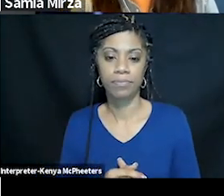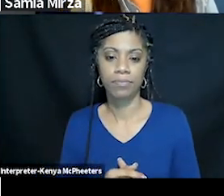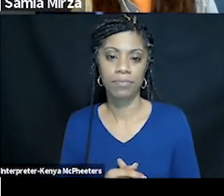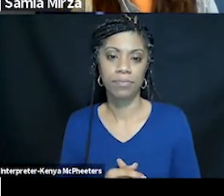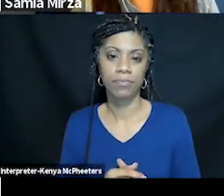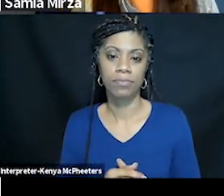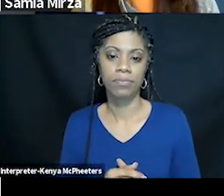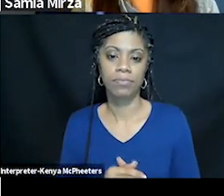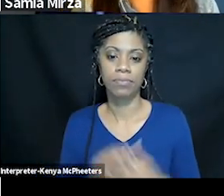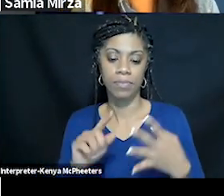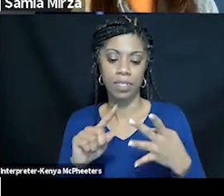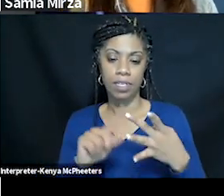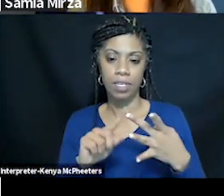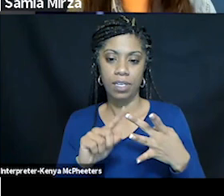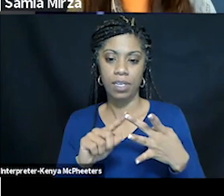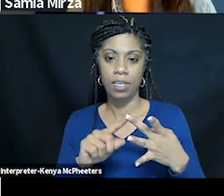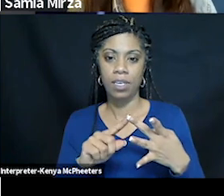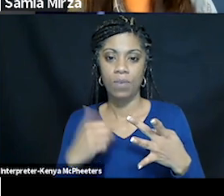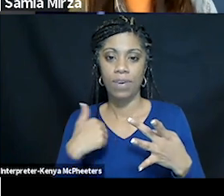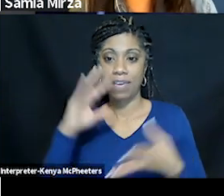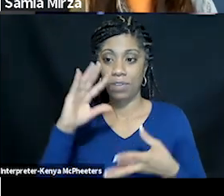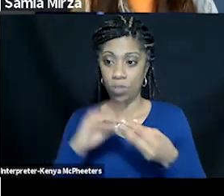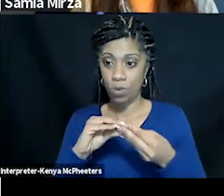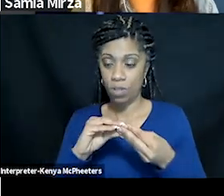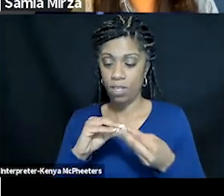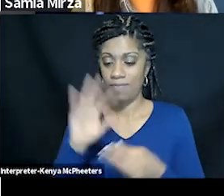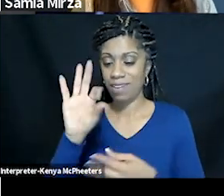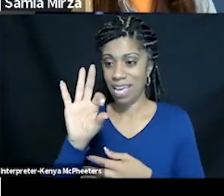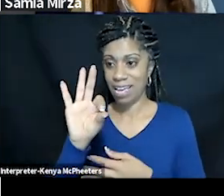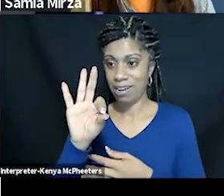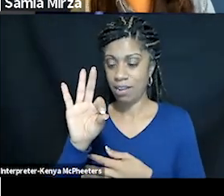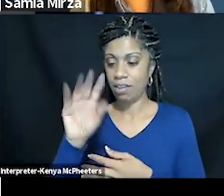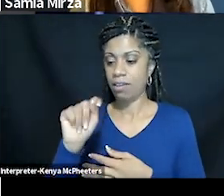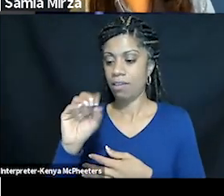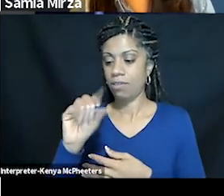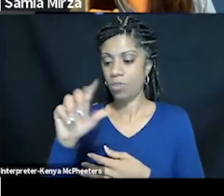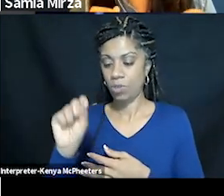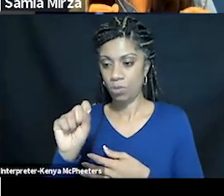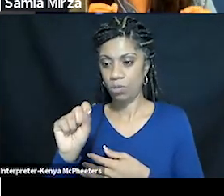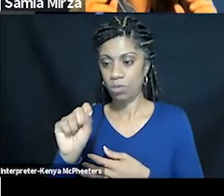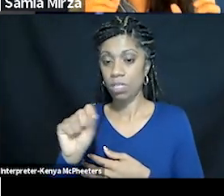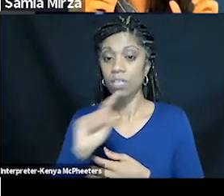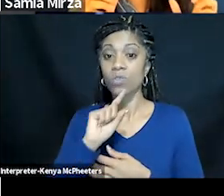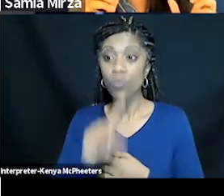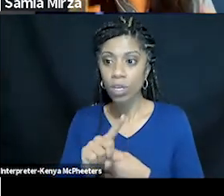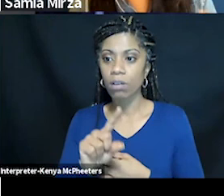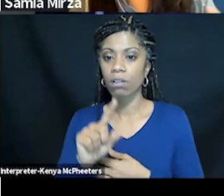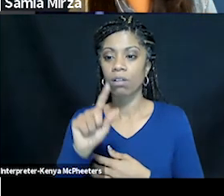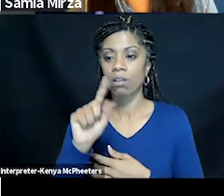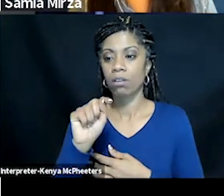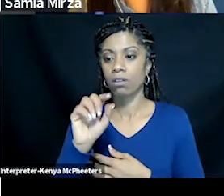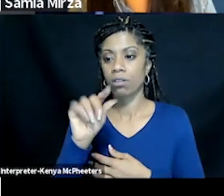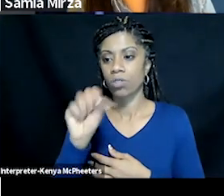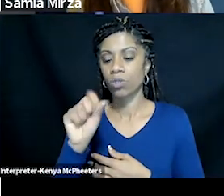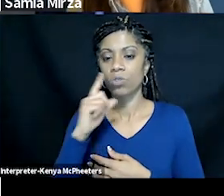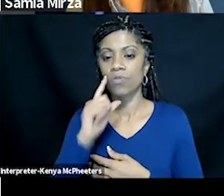a cadre of 9 tools for you all to pick from that are tangible tools for the type of